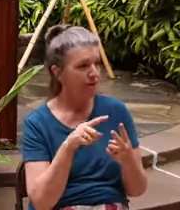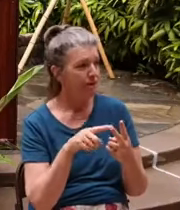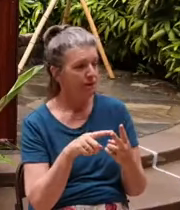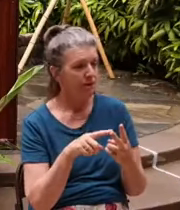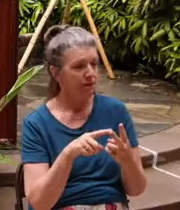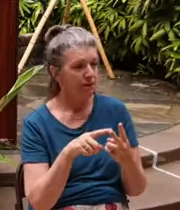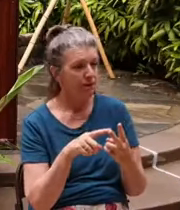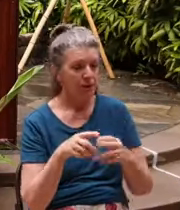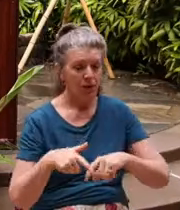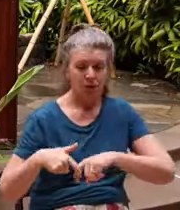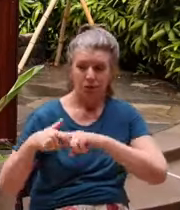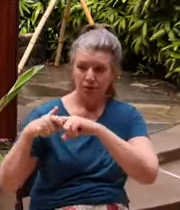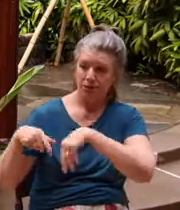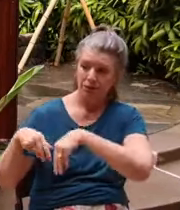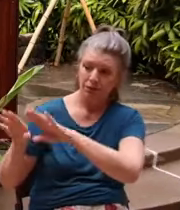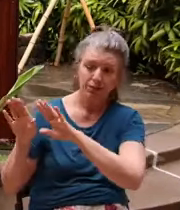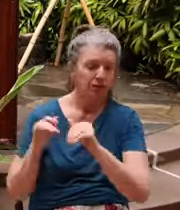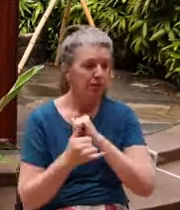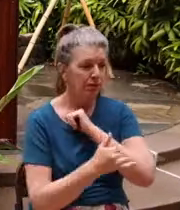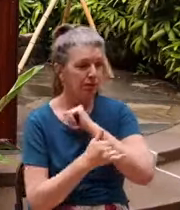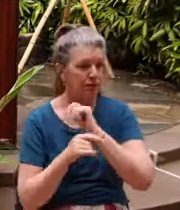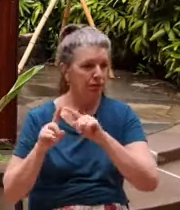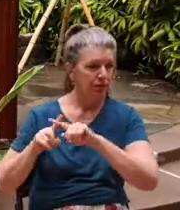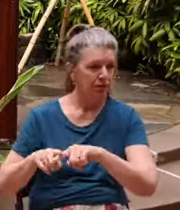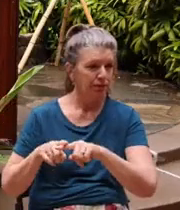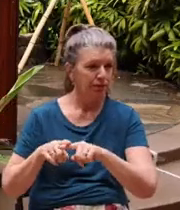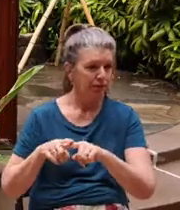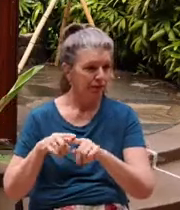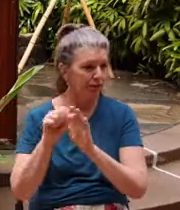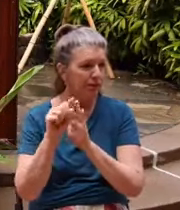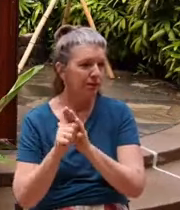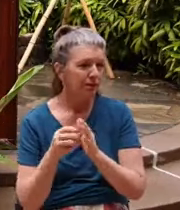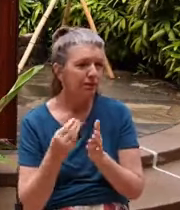the county's reliance on state funding.